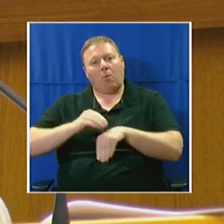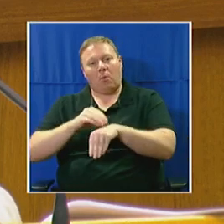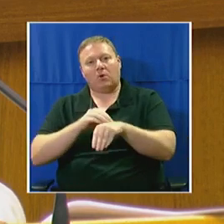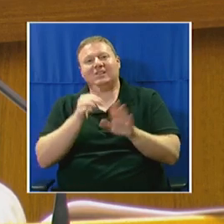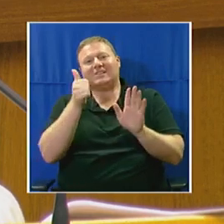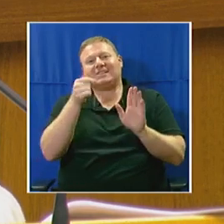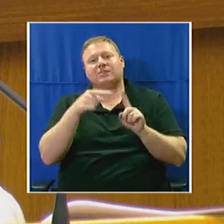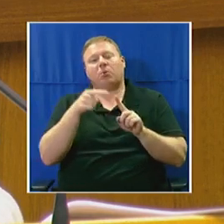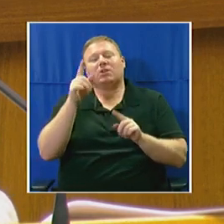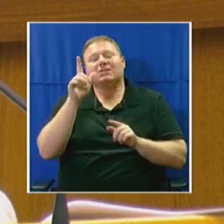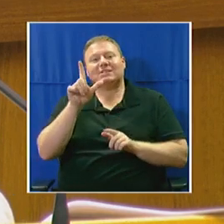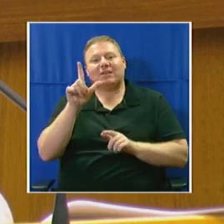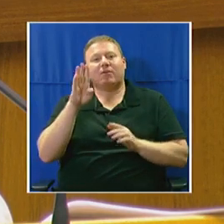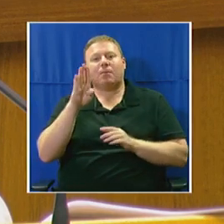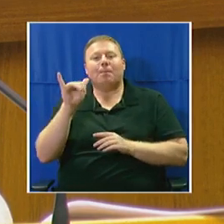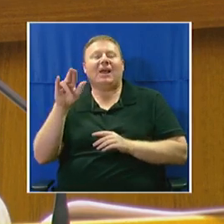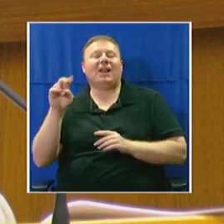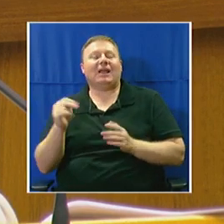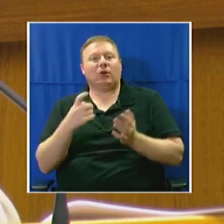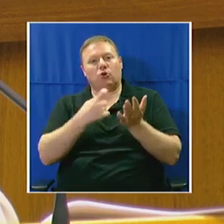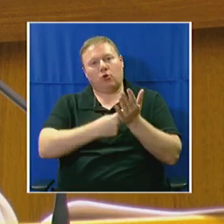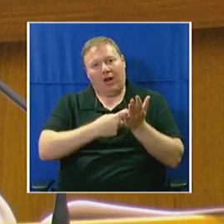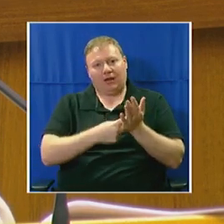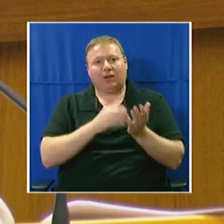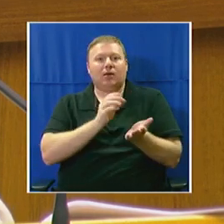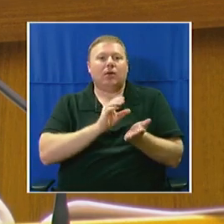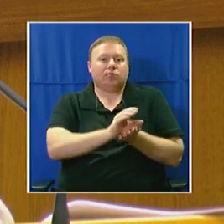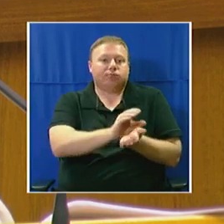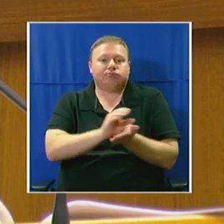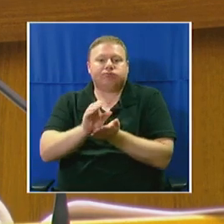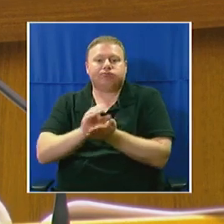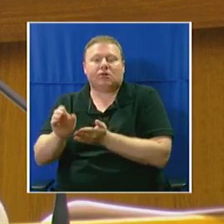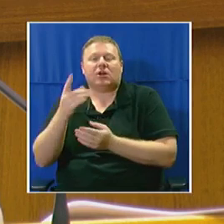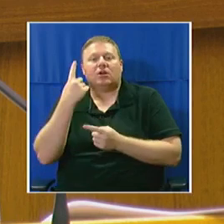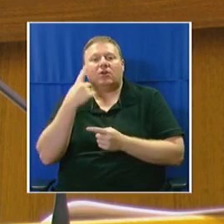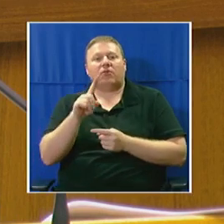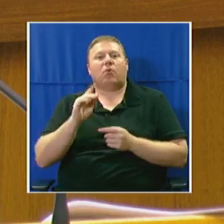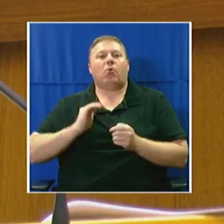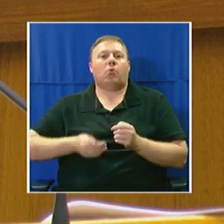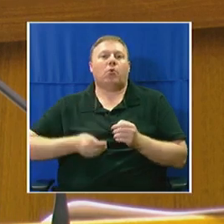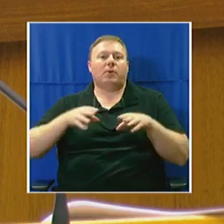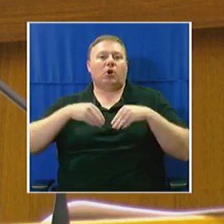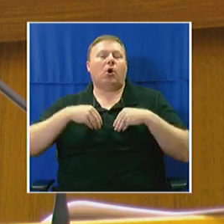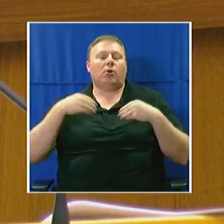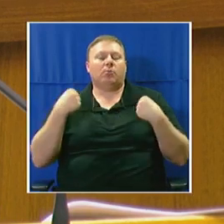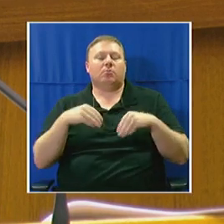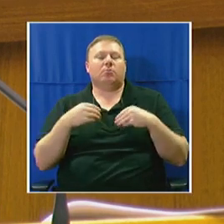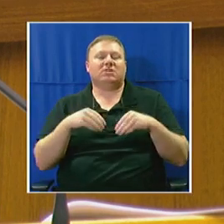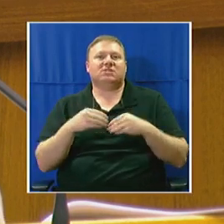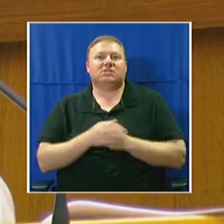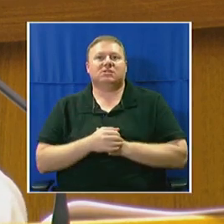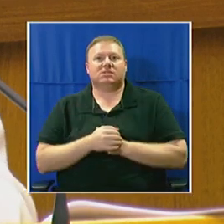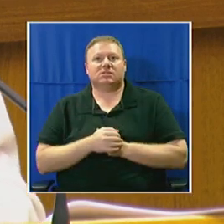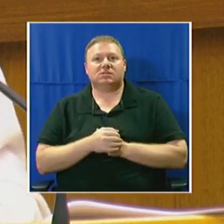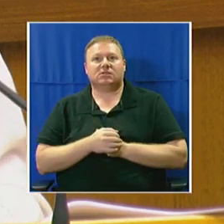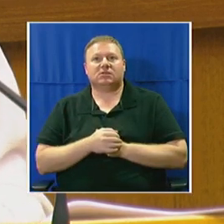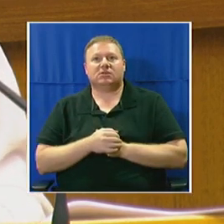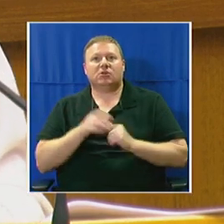for women for women owned businesses against a target of 4.4 billion our